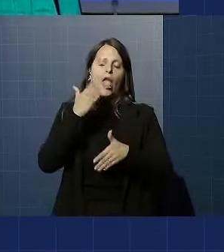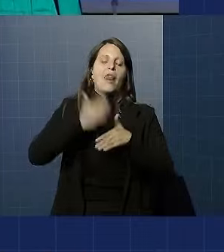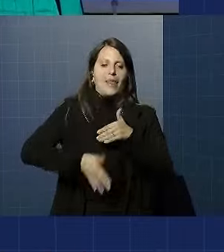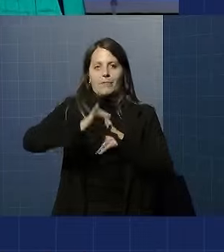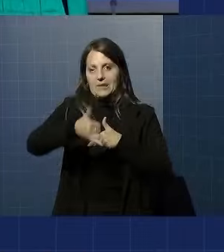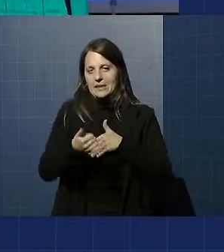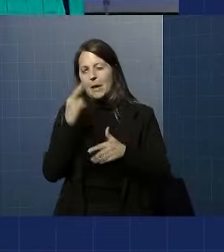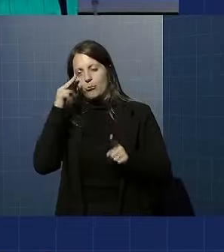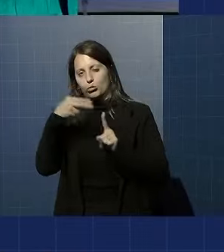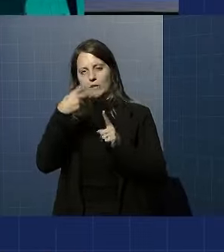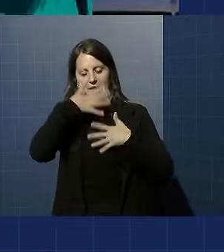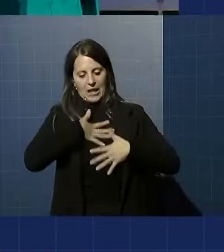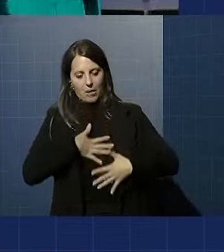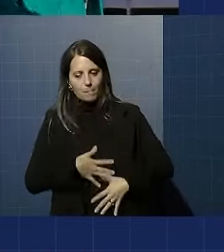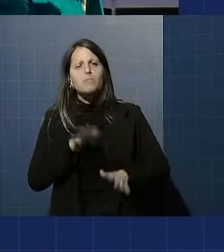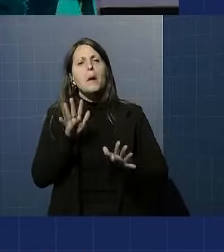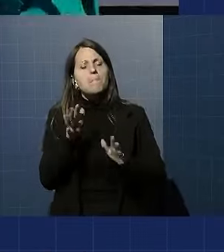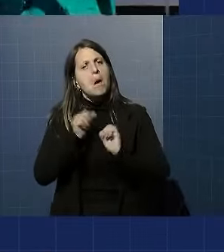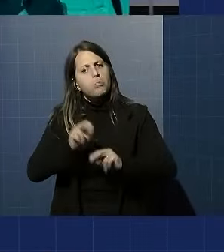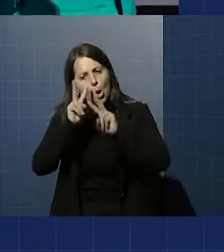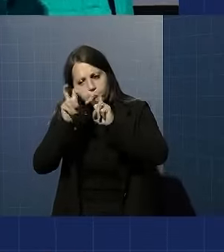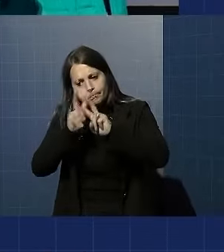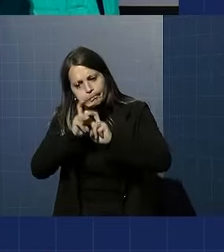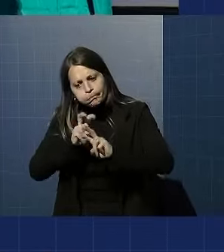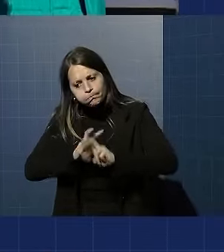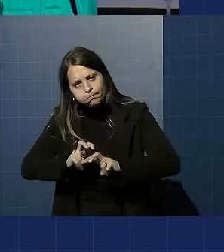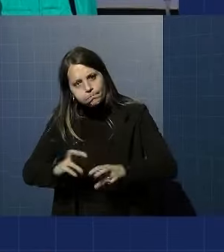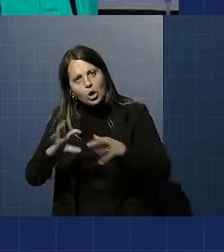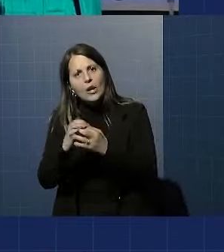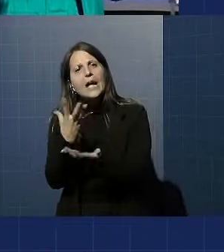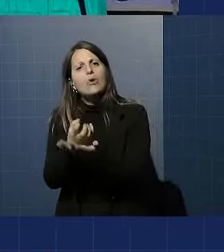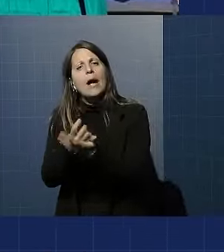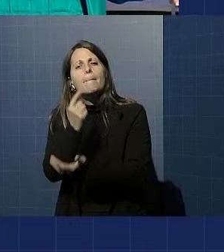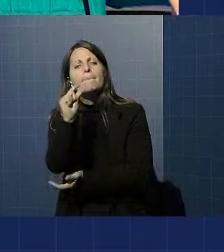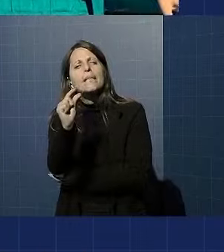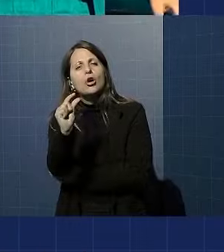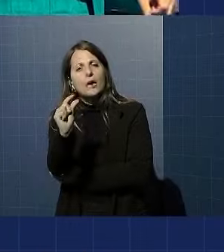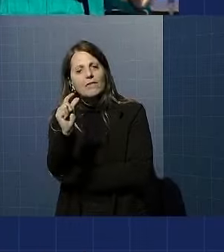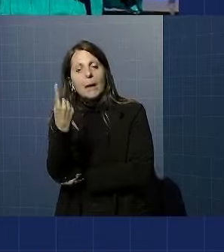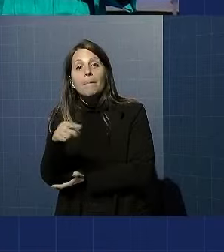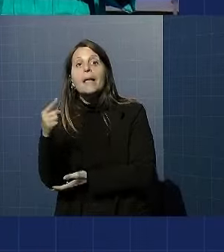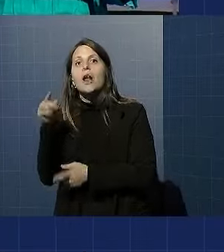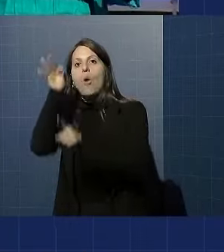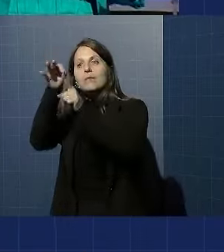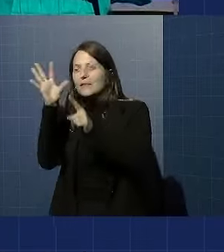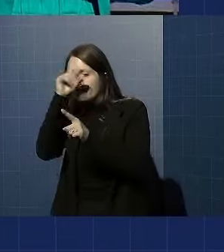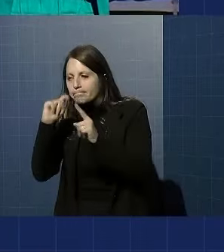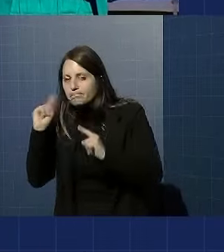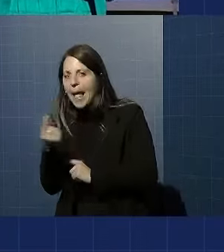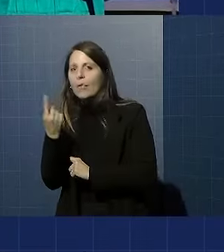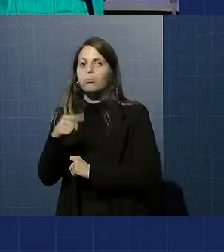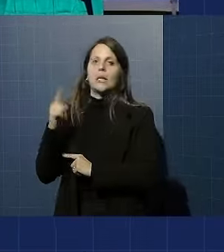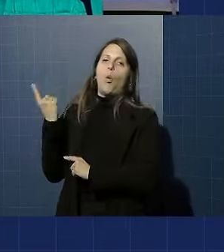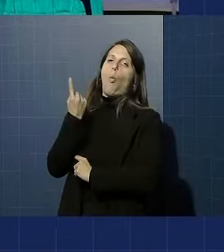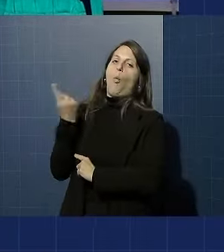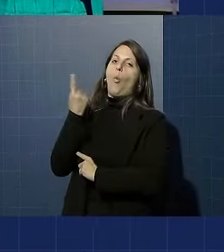to better understand that. And this is the only platform where we can actually test humans on, apart from, of course, going to the International Space